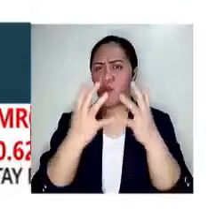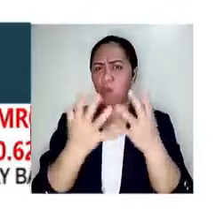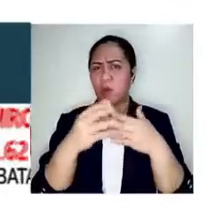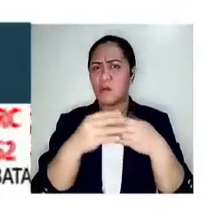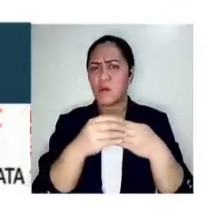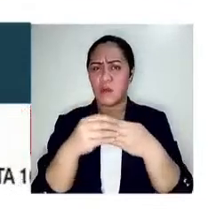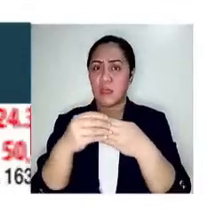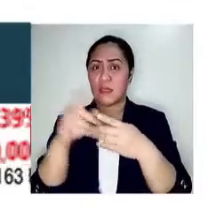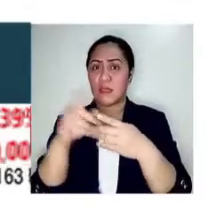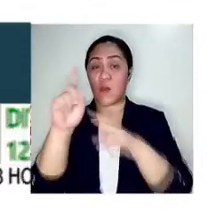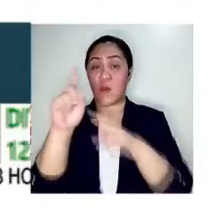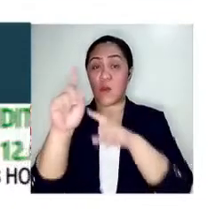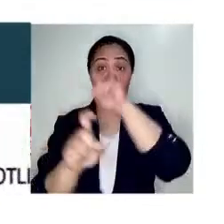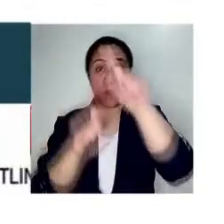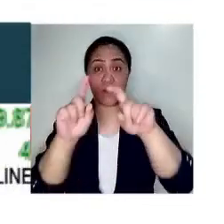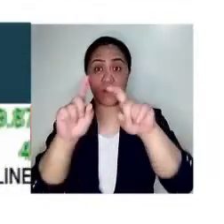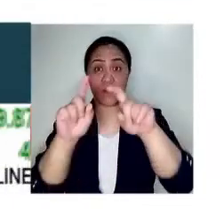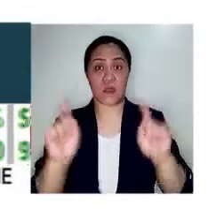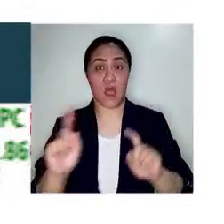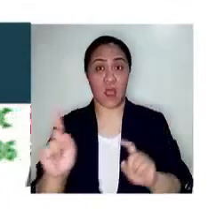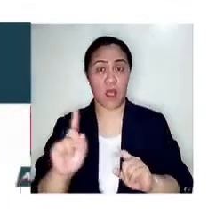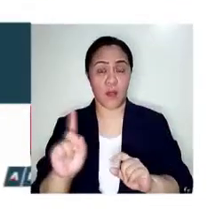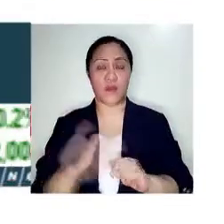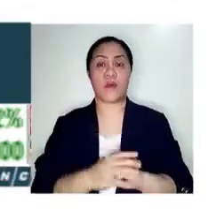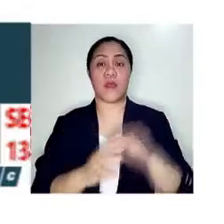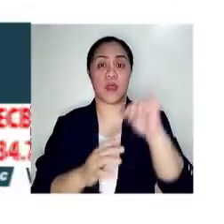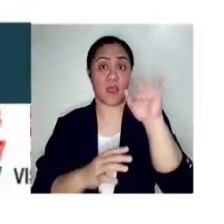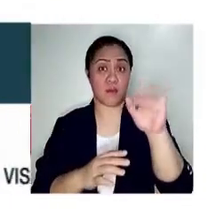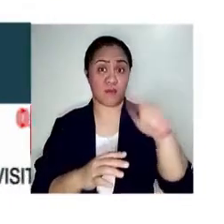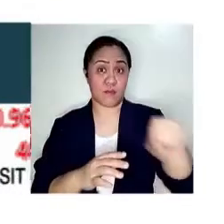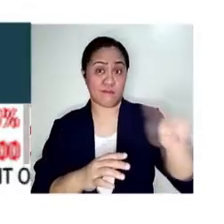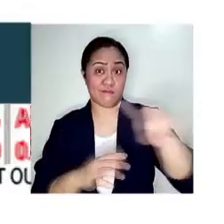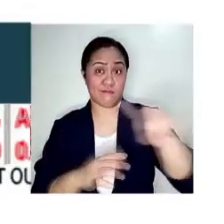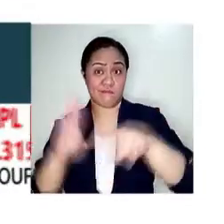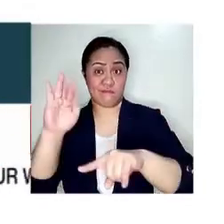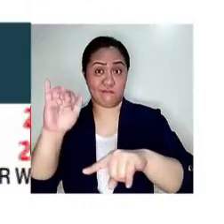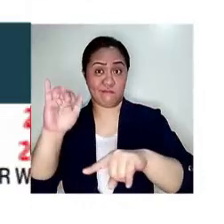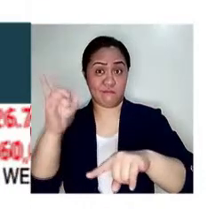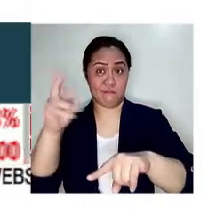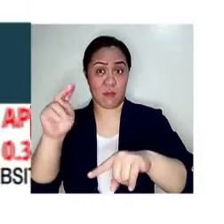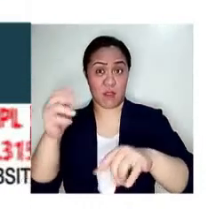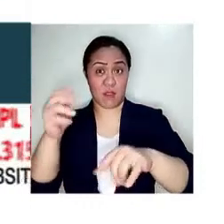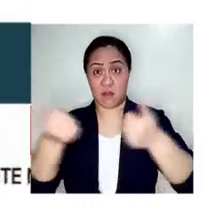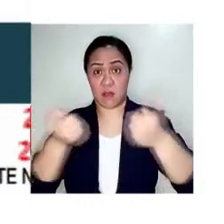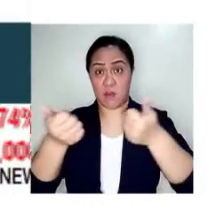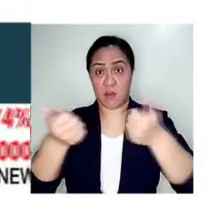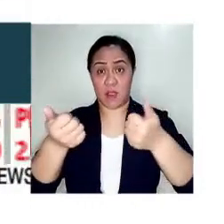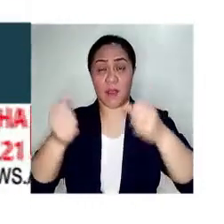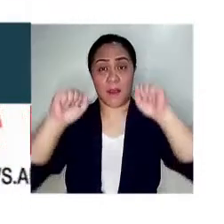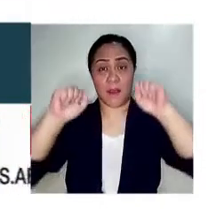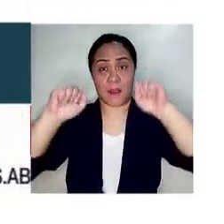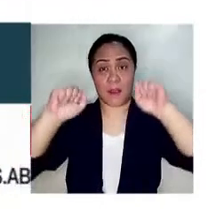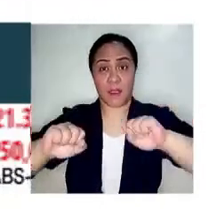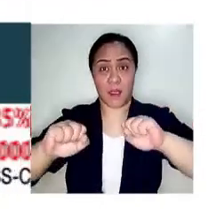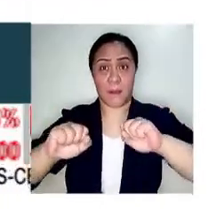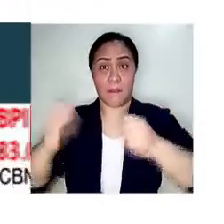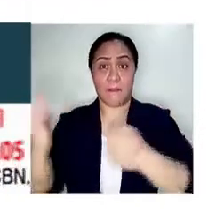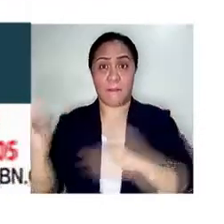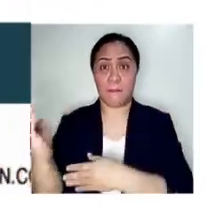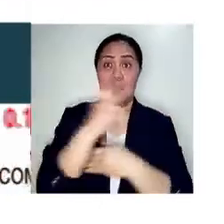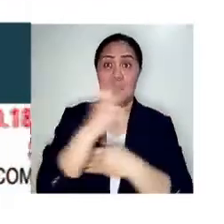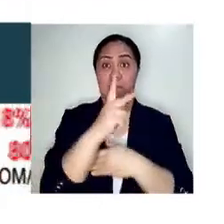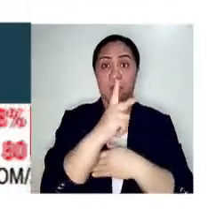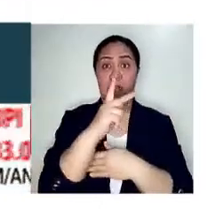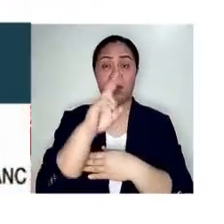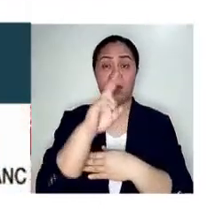that will a Biden administration be able to bring the United States back to a place